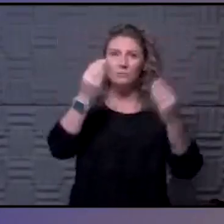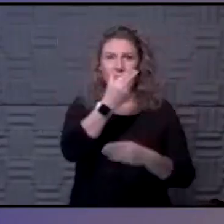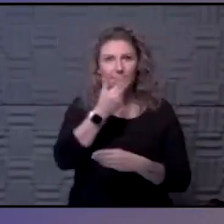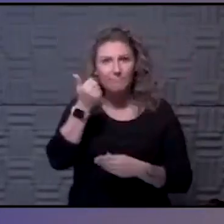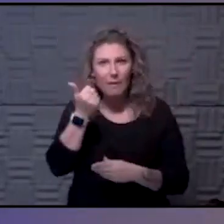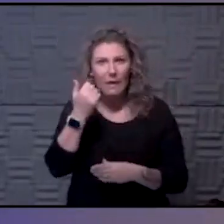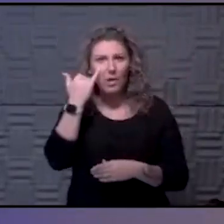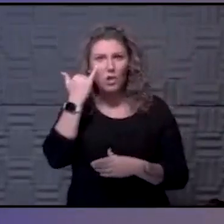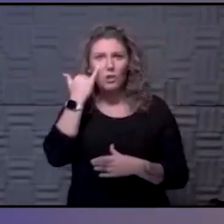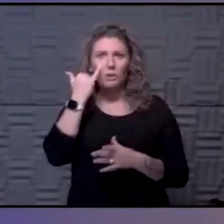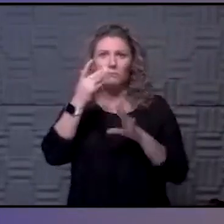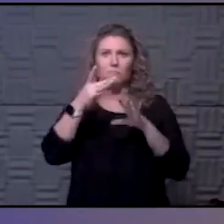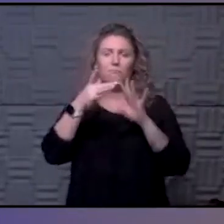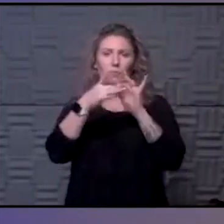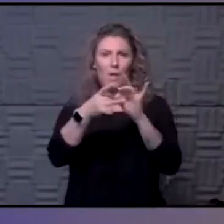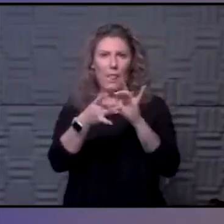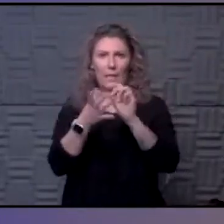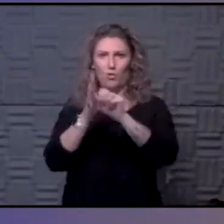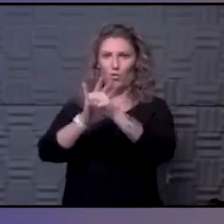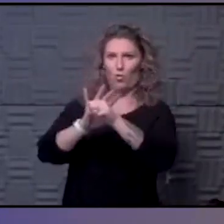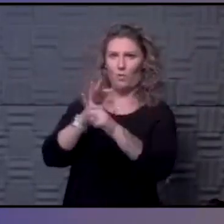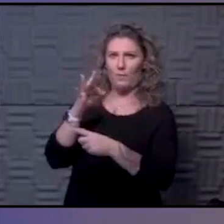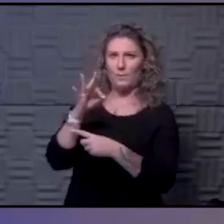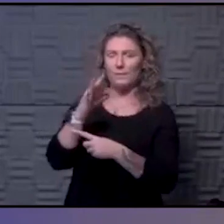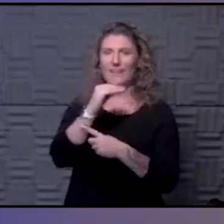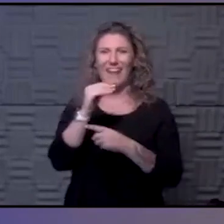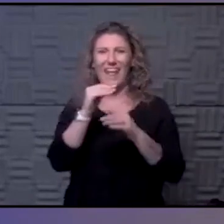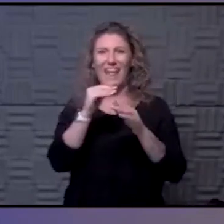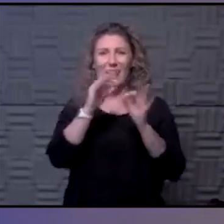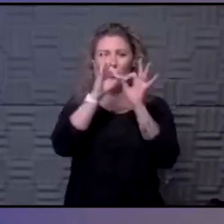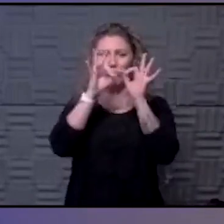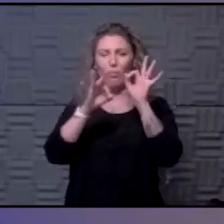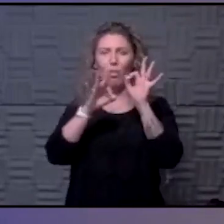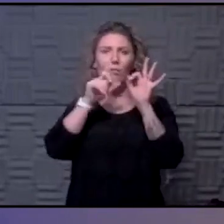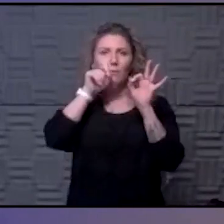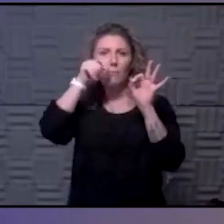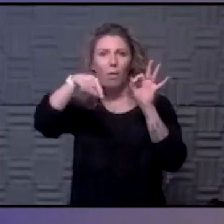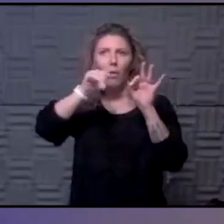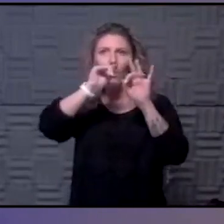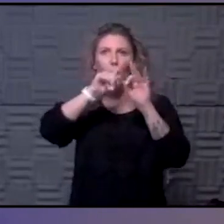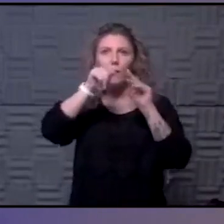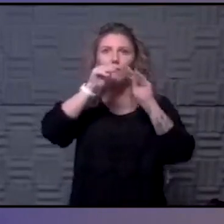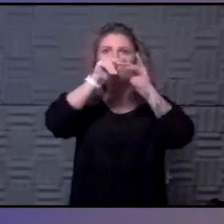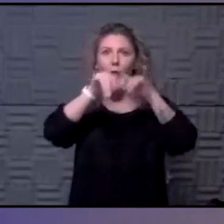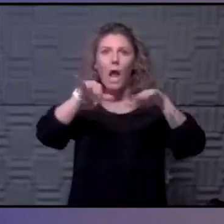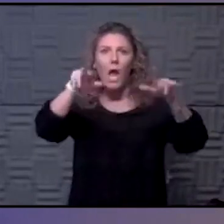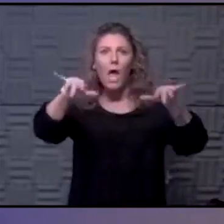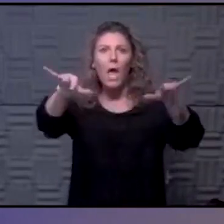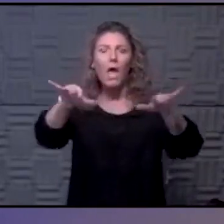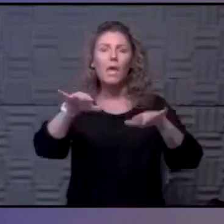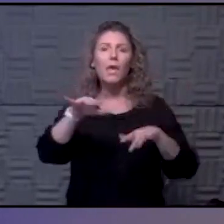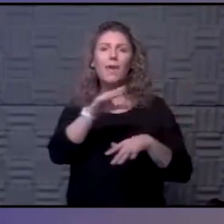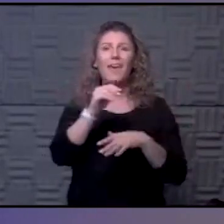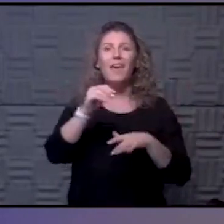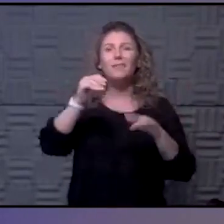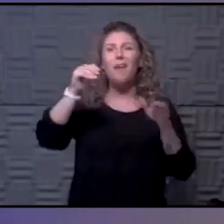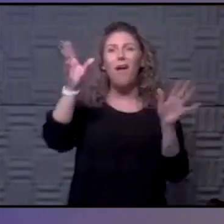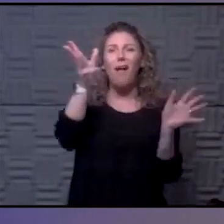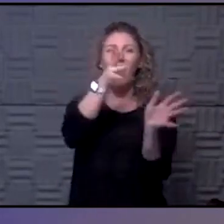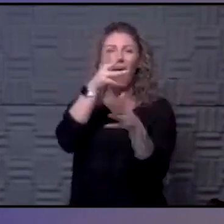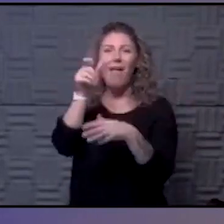if we're talking about the disease and the droplets that spread the disease as they are expelled into the environment. With the turbulent